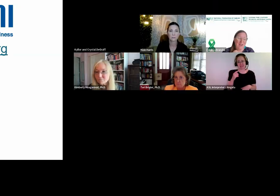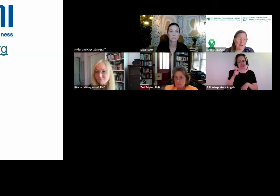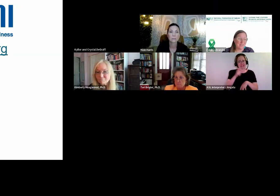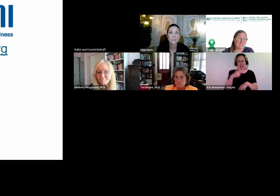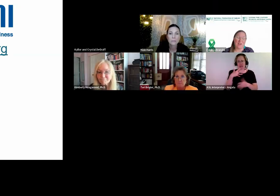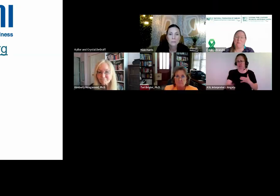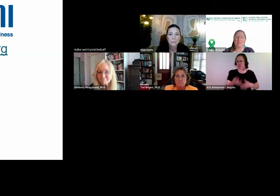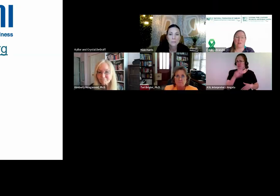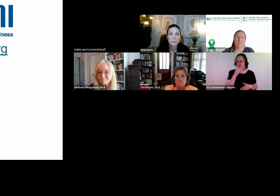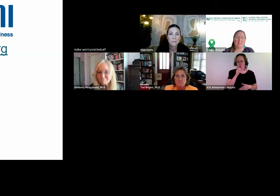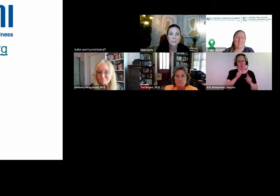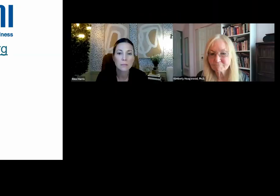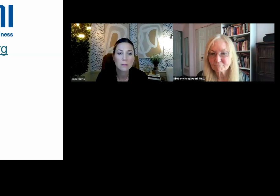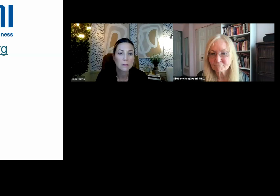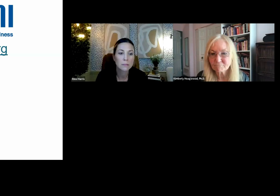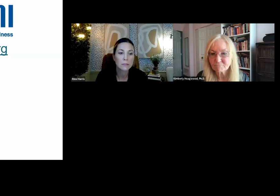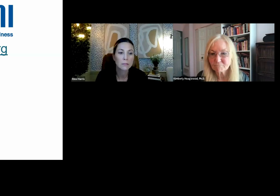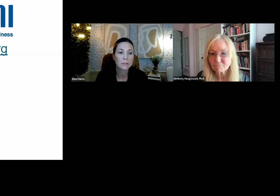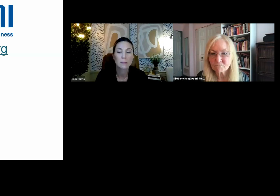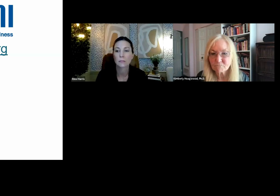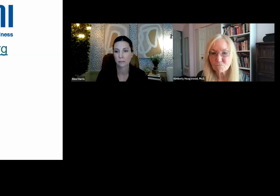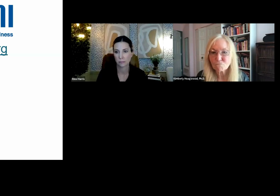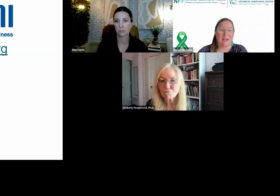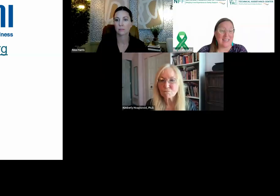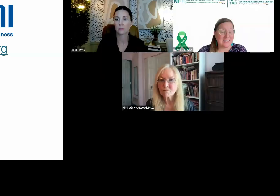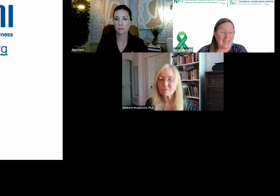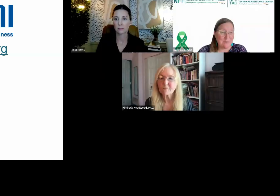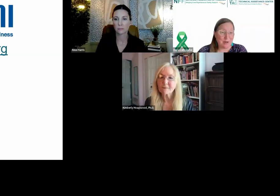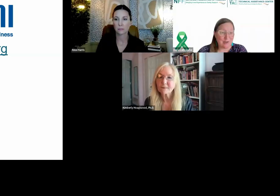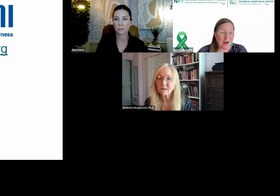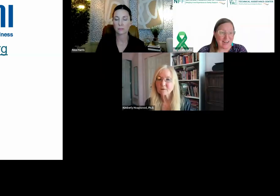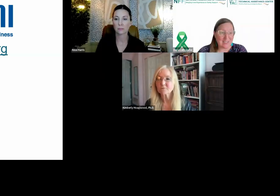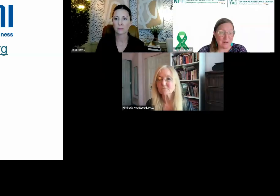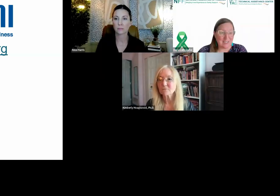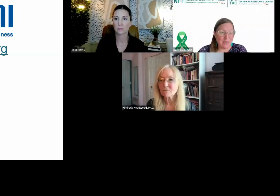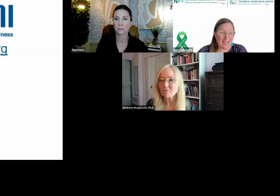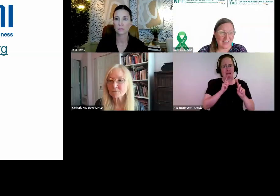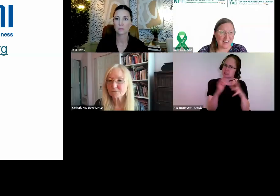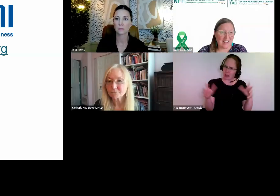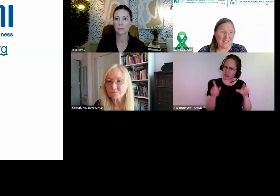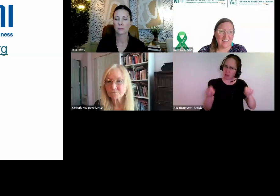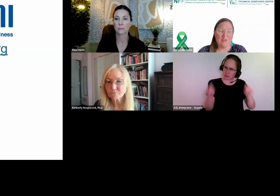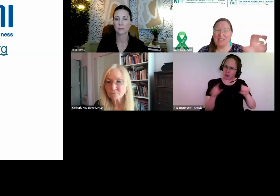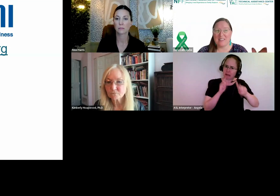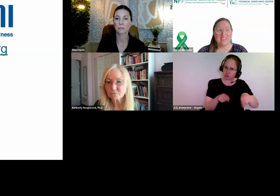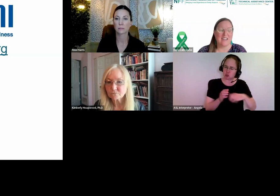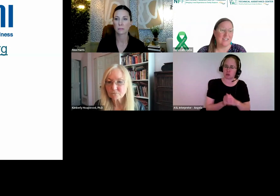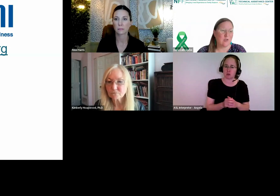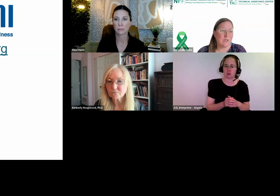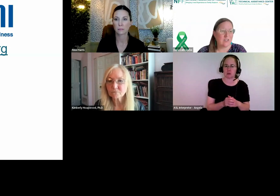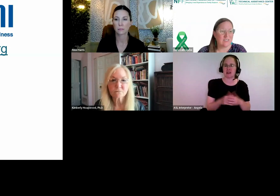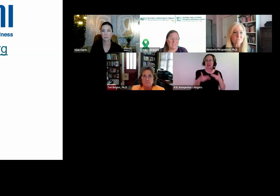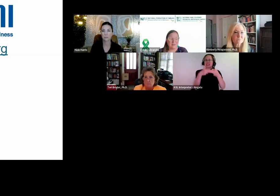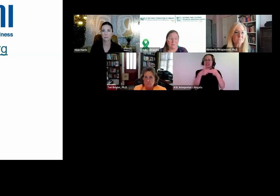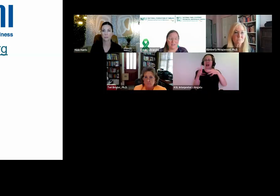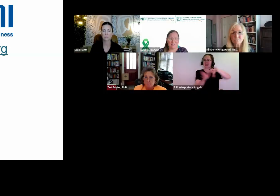the fabulous, fabulous questions that we were asked today, but we're going to try as many as we can. And Kayla, you can take that slide down so